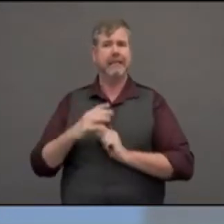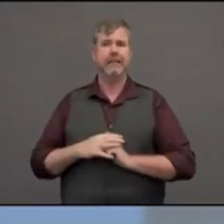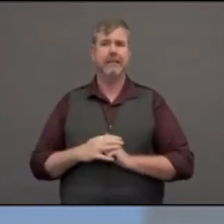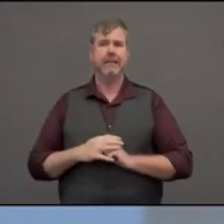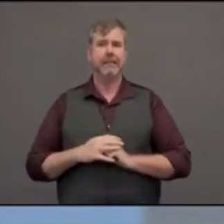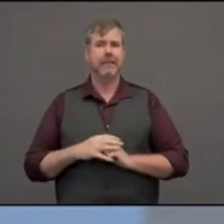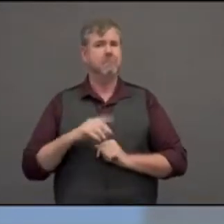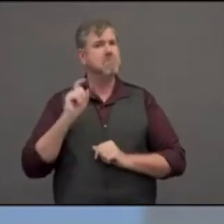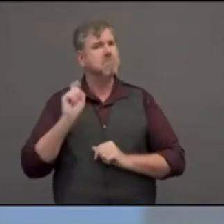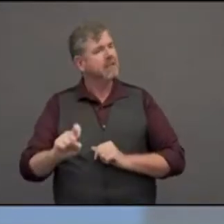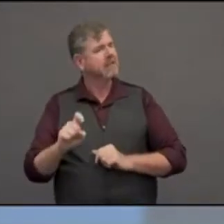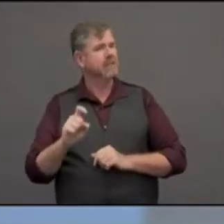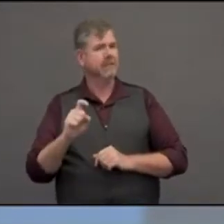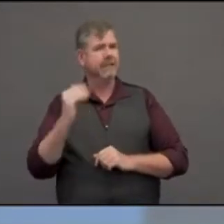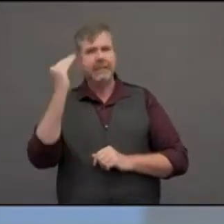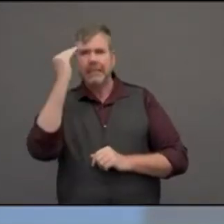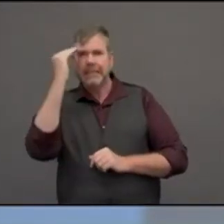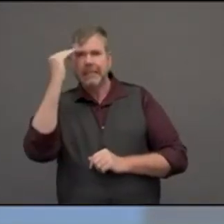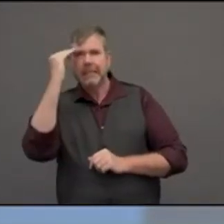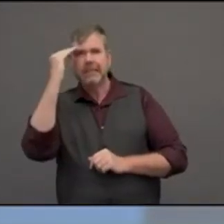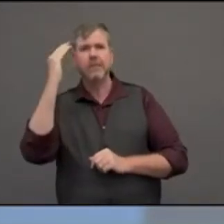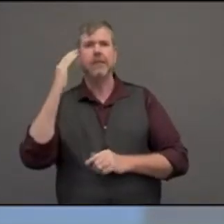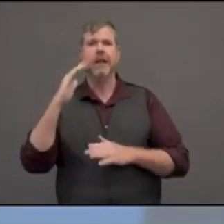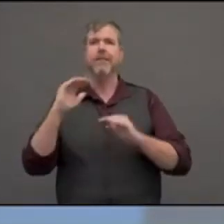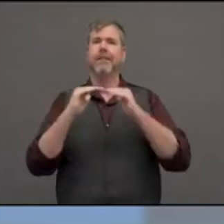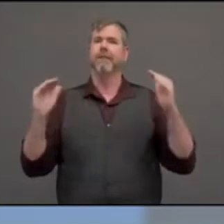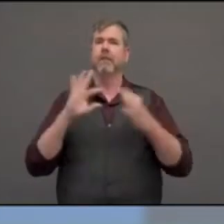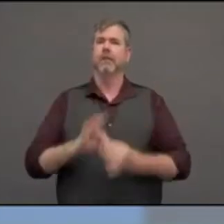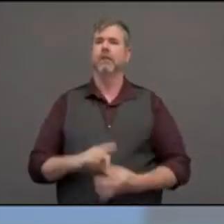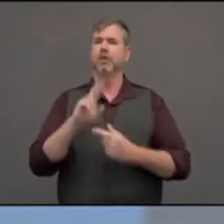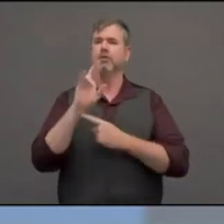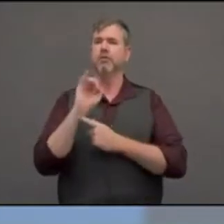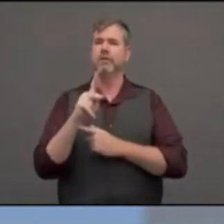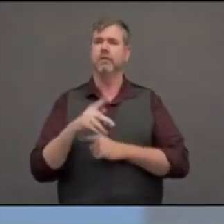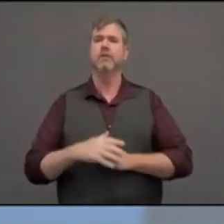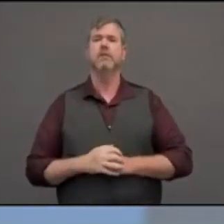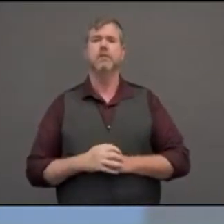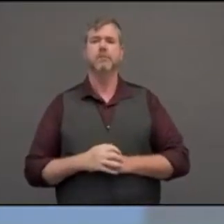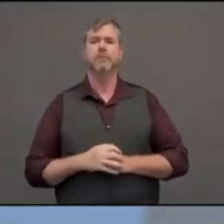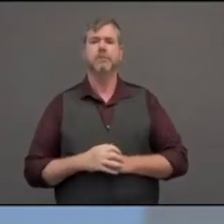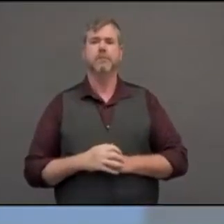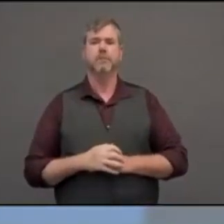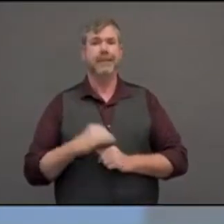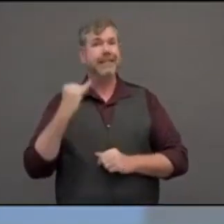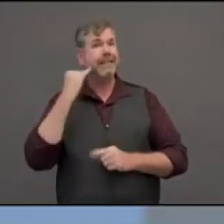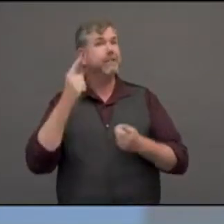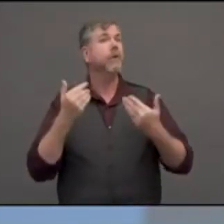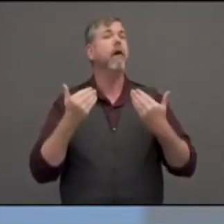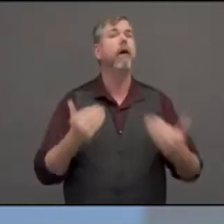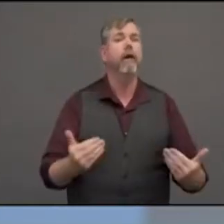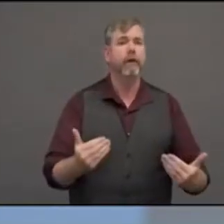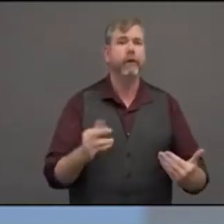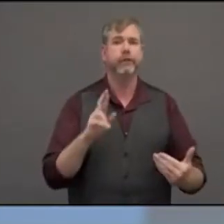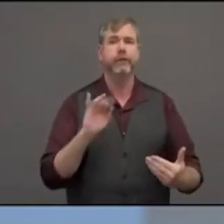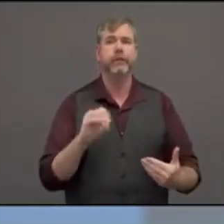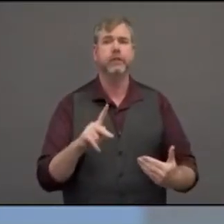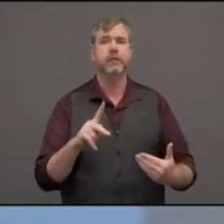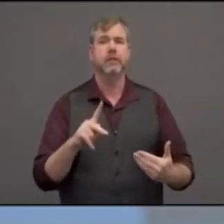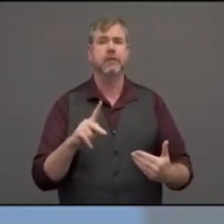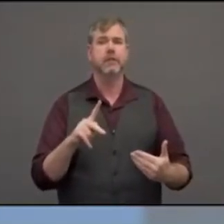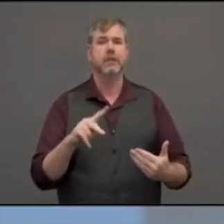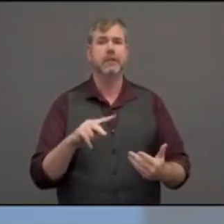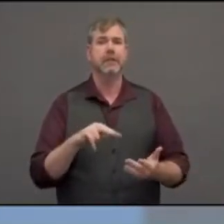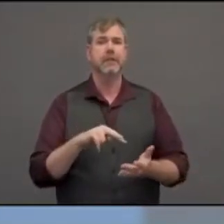risk. But the thing with this virus is if you take a risk, you could also be putting other people at risk who are